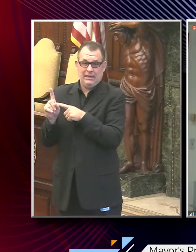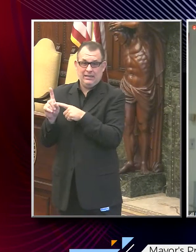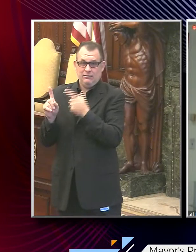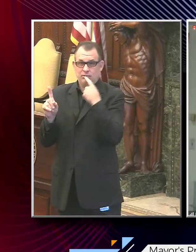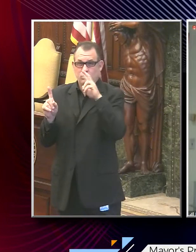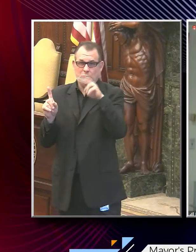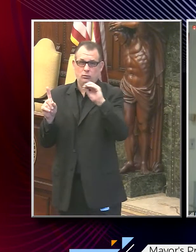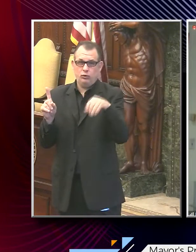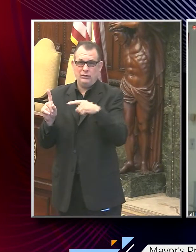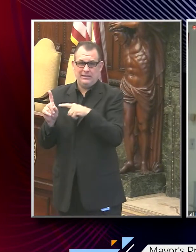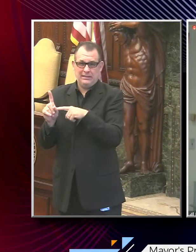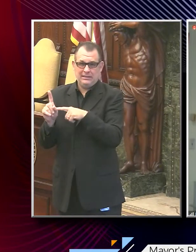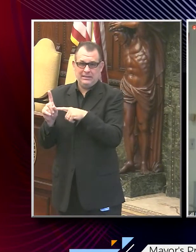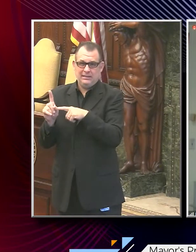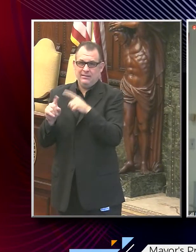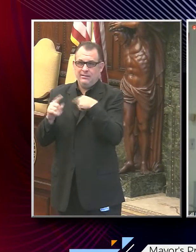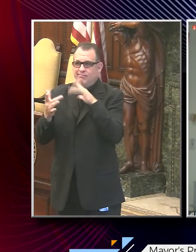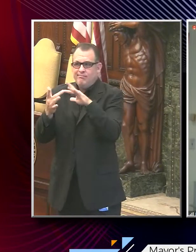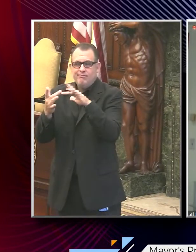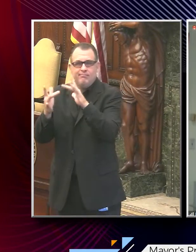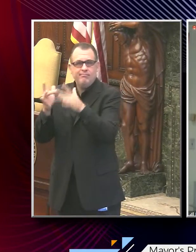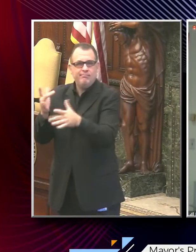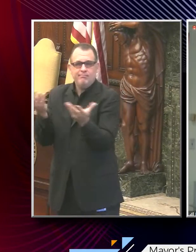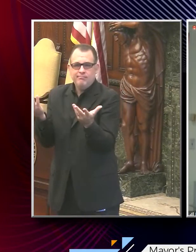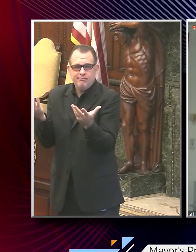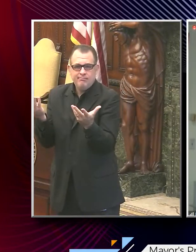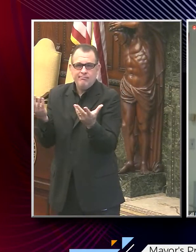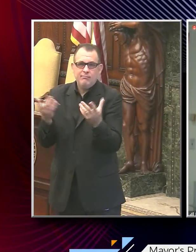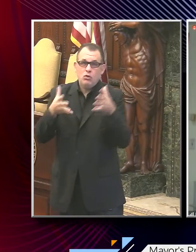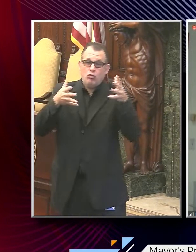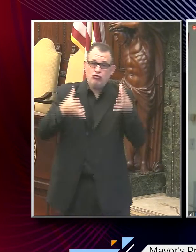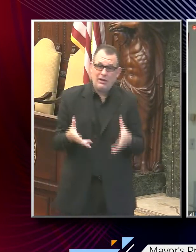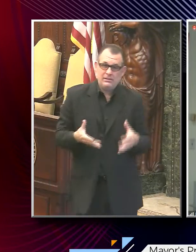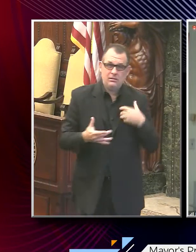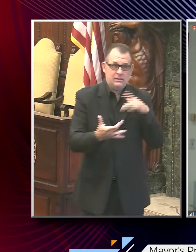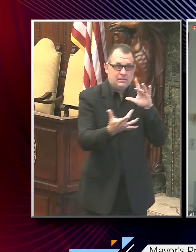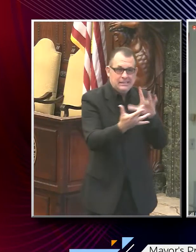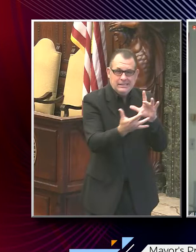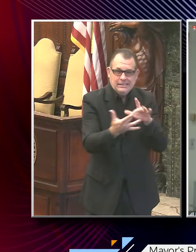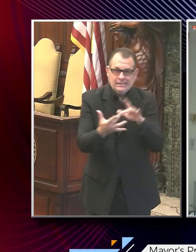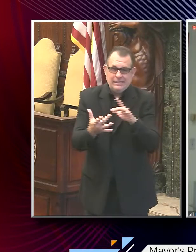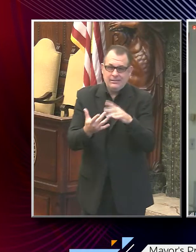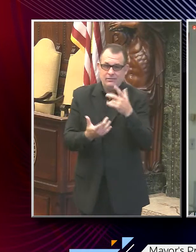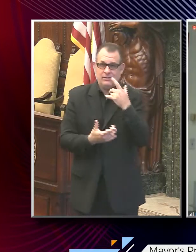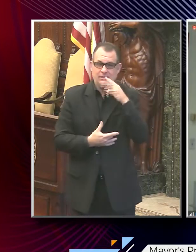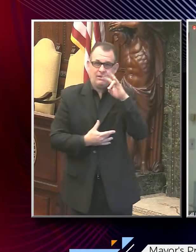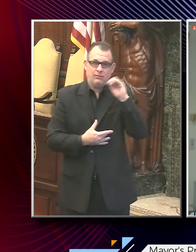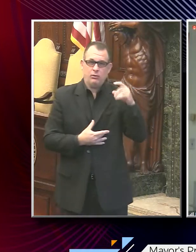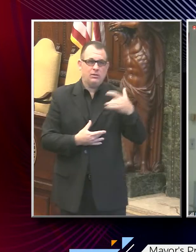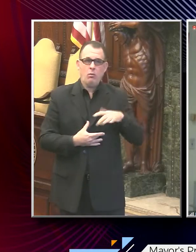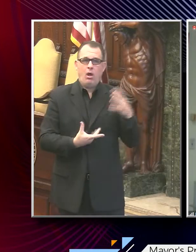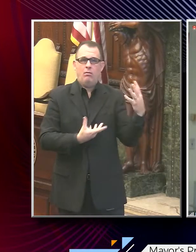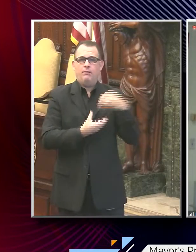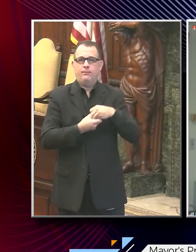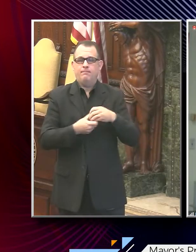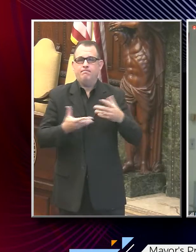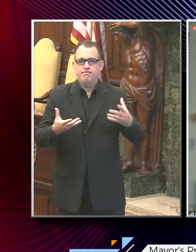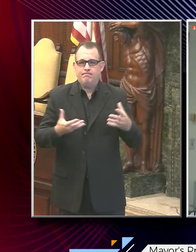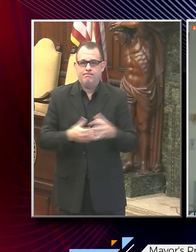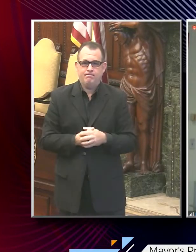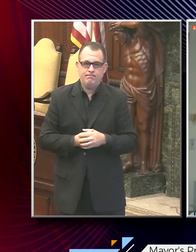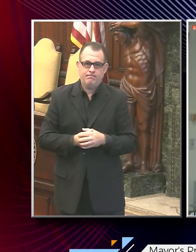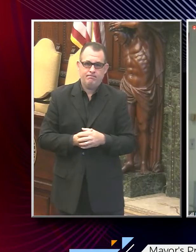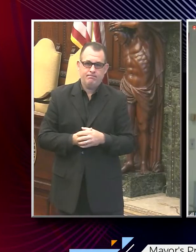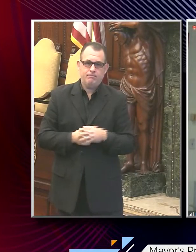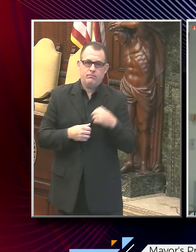named contacts we were able to reach and persuade to go into quarantine, 72% of those. Then a couple words on reopening. We're still